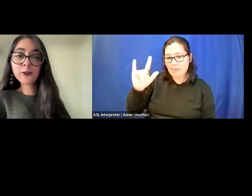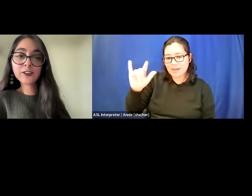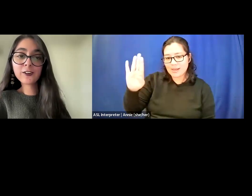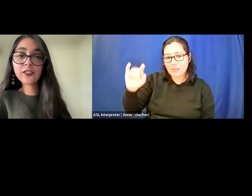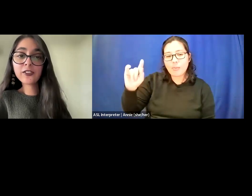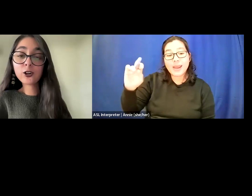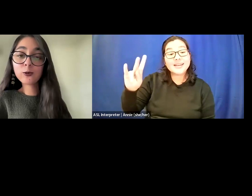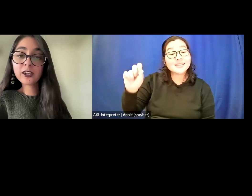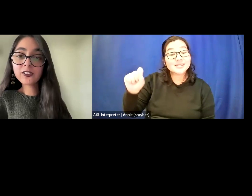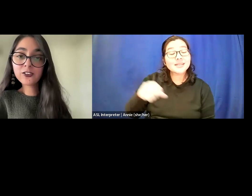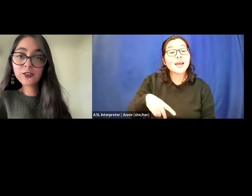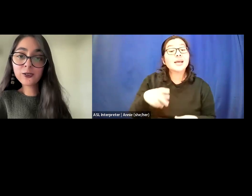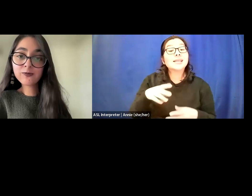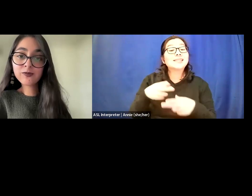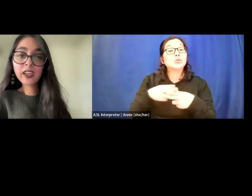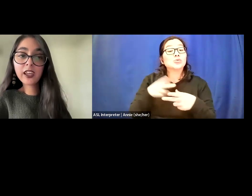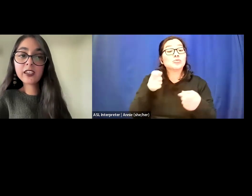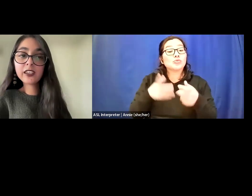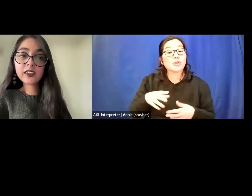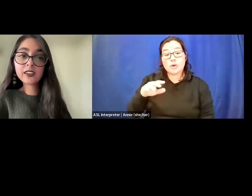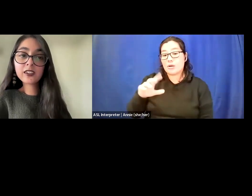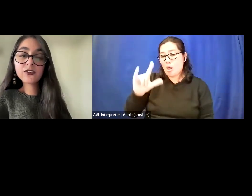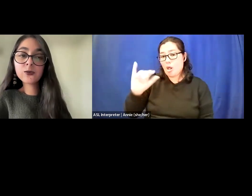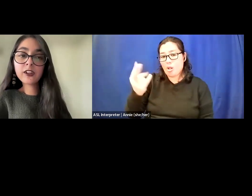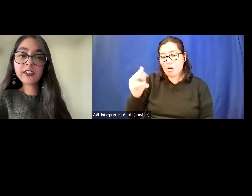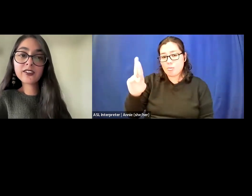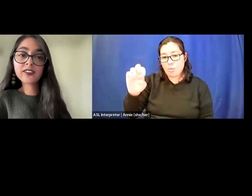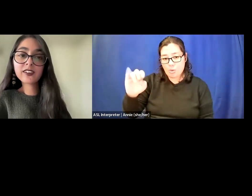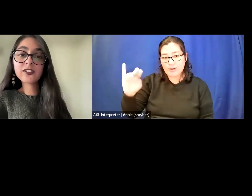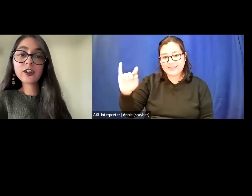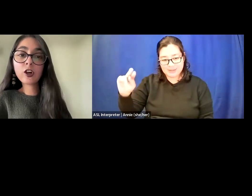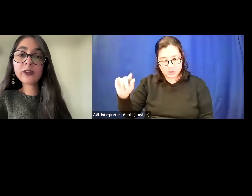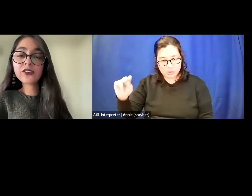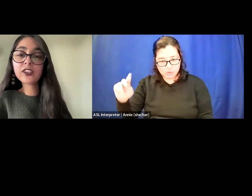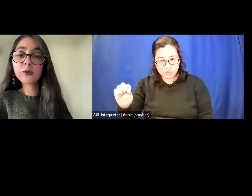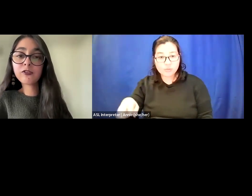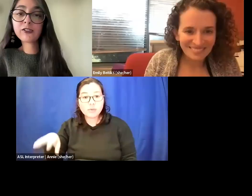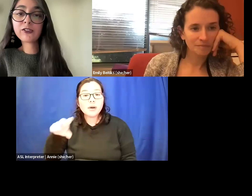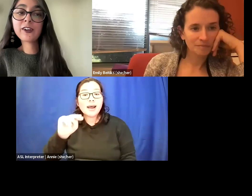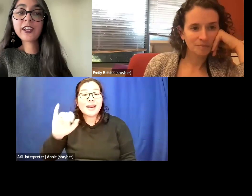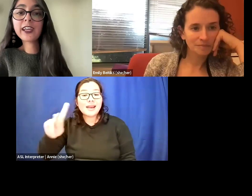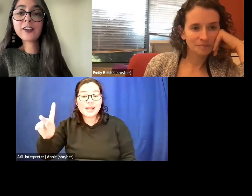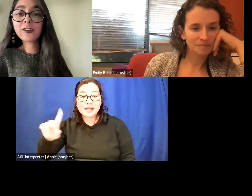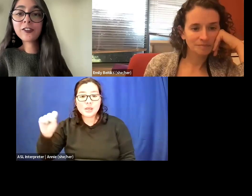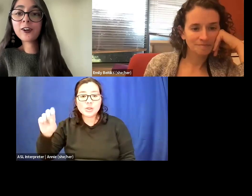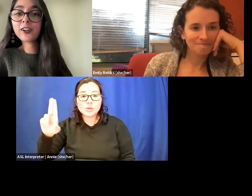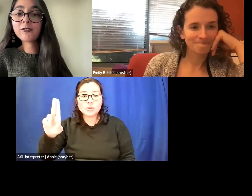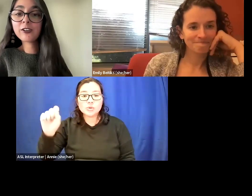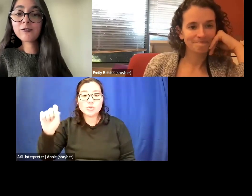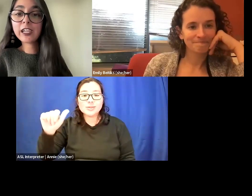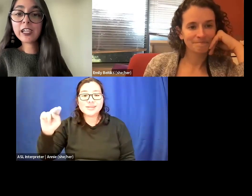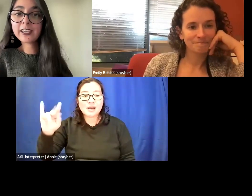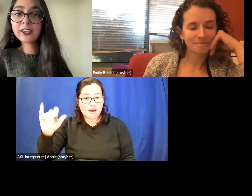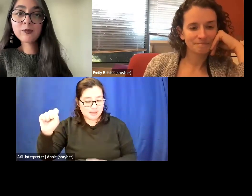interim director at the Longmore Institute, and Nick Sousanis is a comic studies professor and author